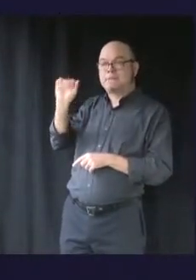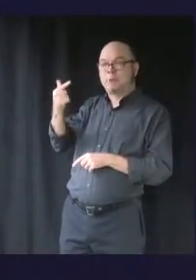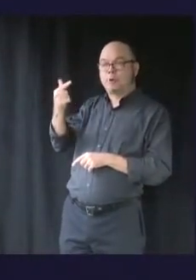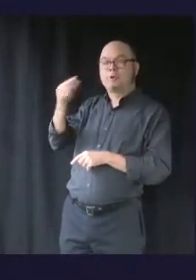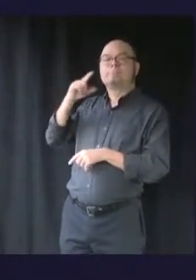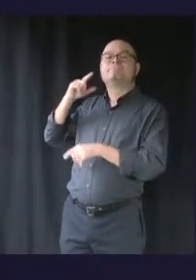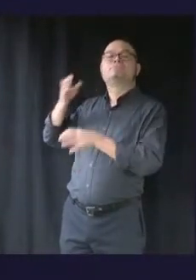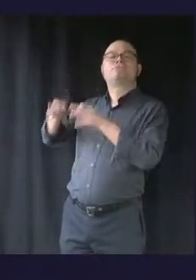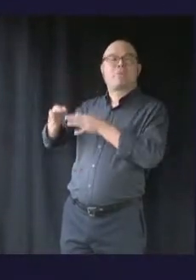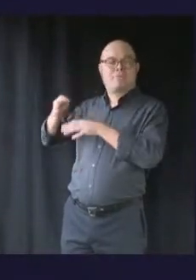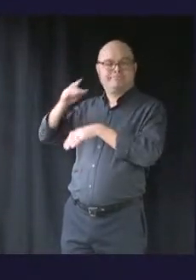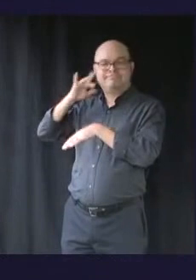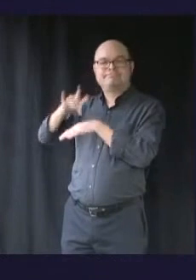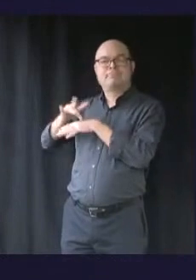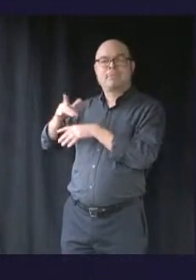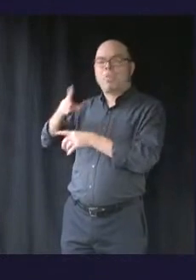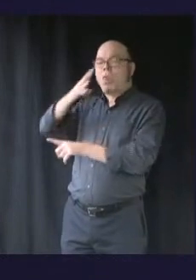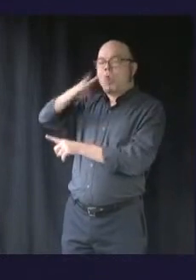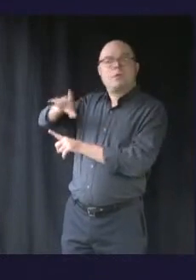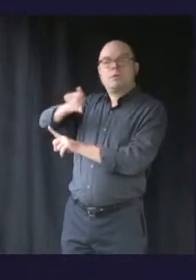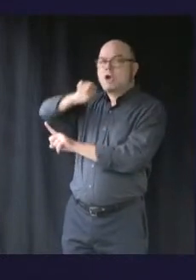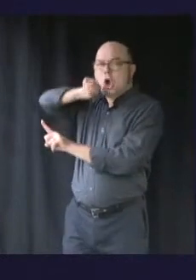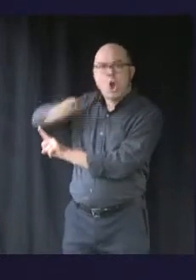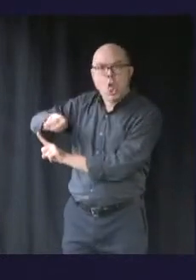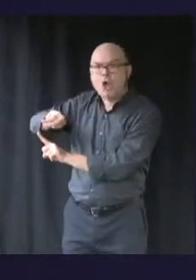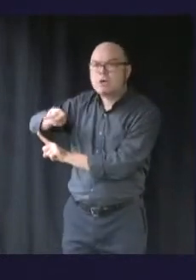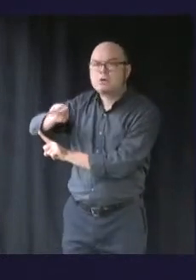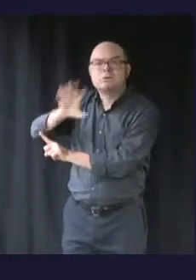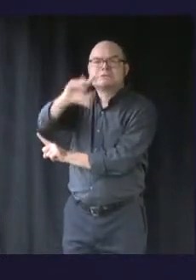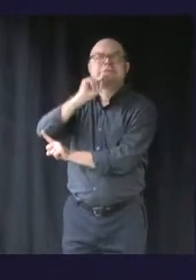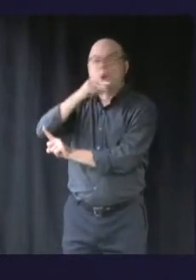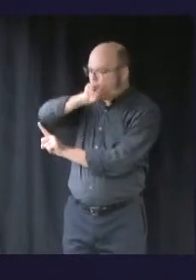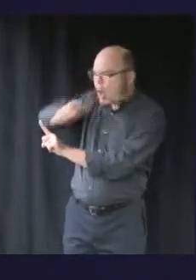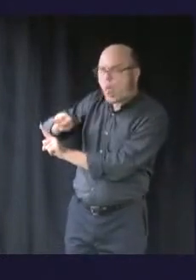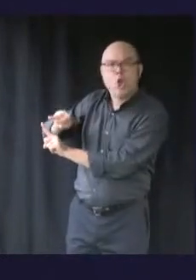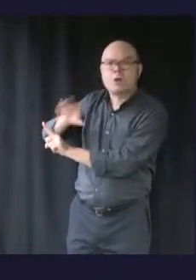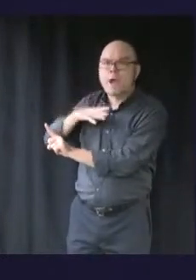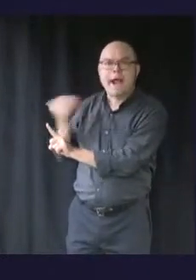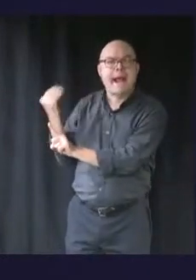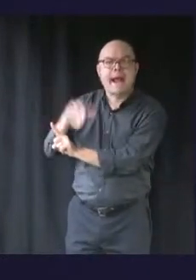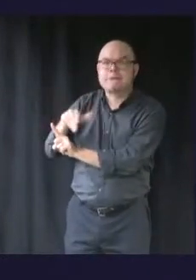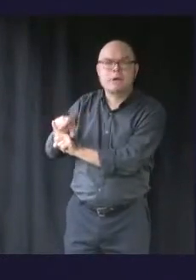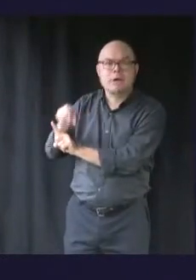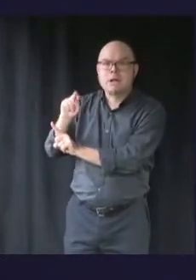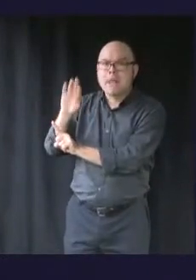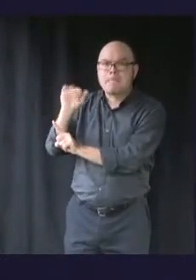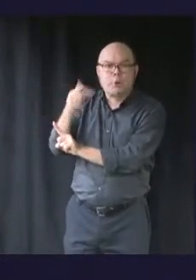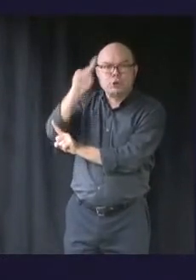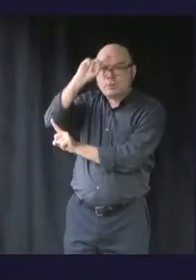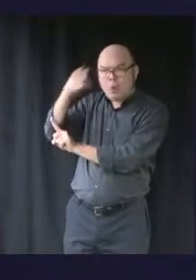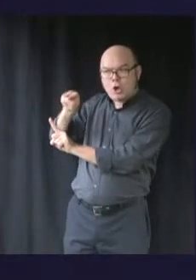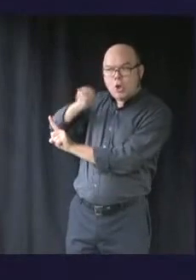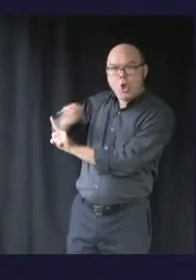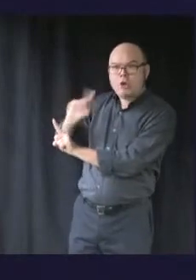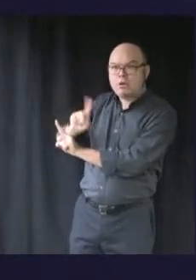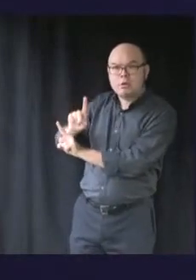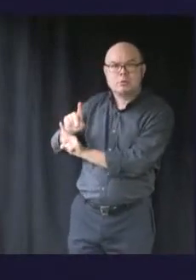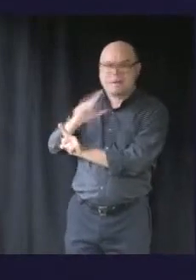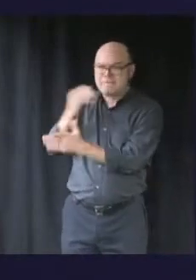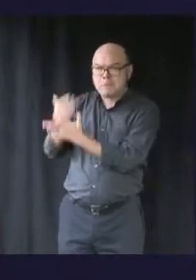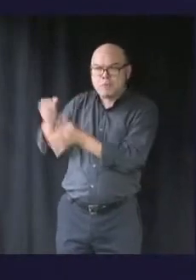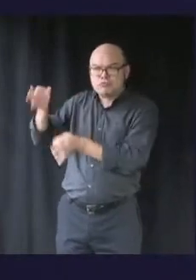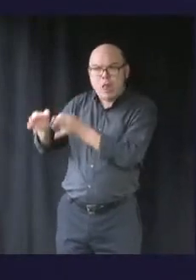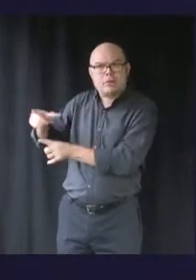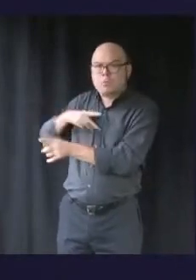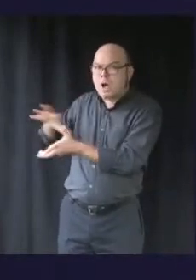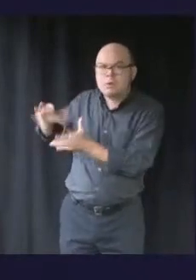And he helped to create this center, growing it over the years from an archival repository for the truth into a